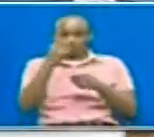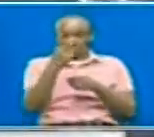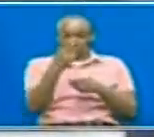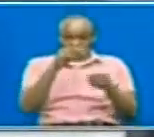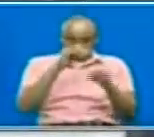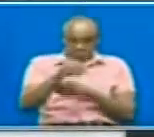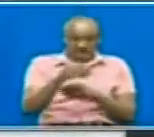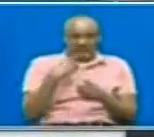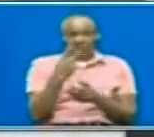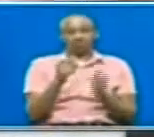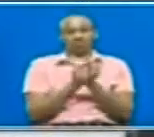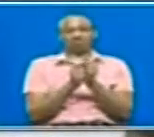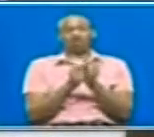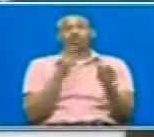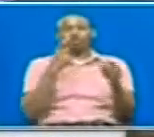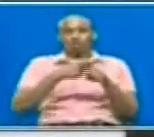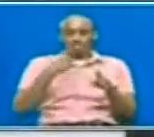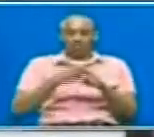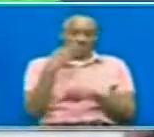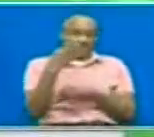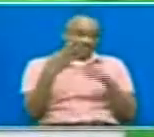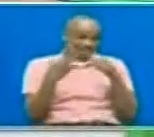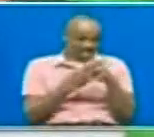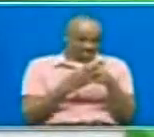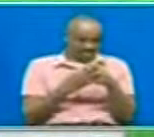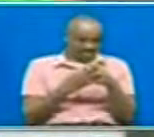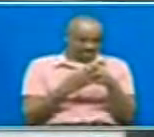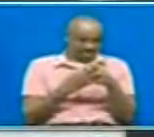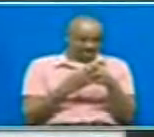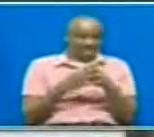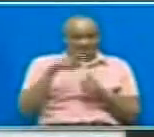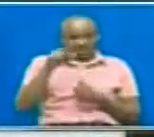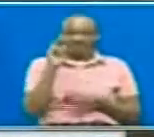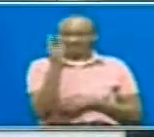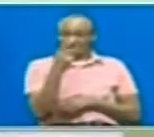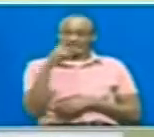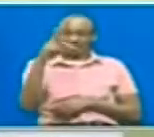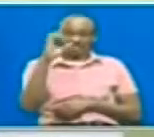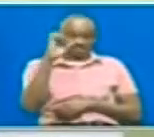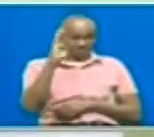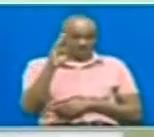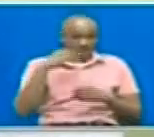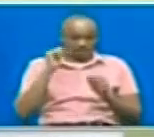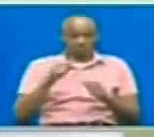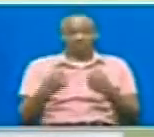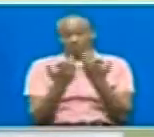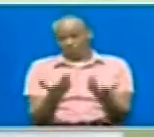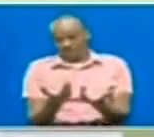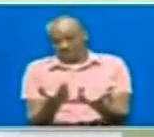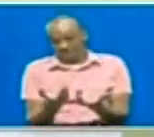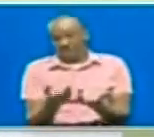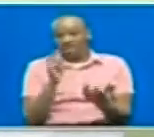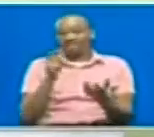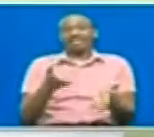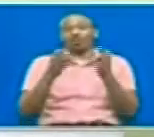hole of 12 and a 7 for a total of 38. Besides winning the second leg of the KCB Pro-Am Golf Tour, Greg also increased